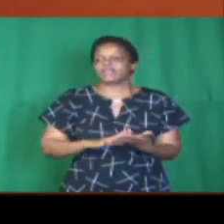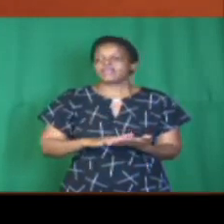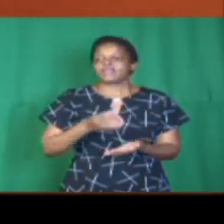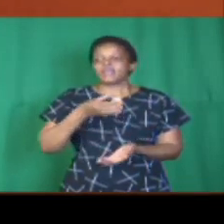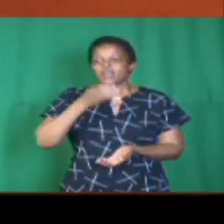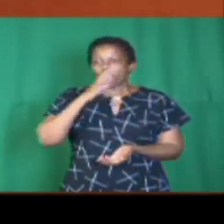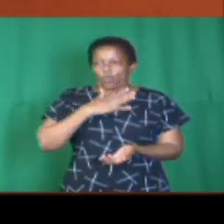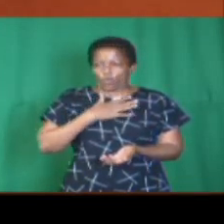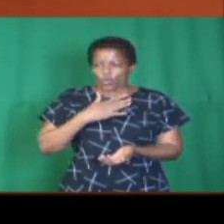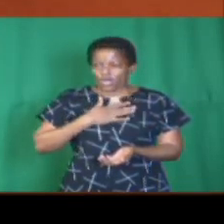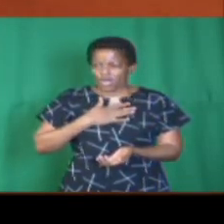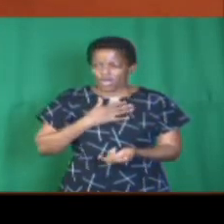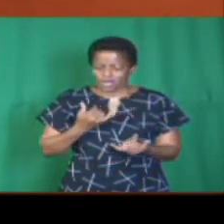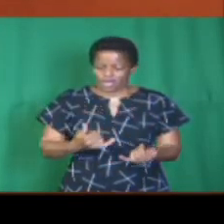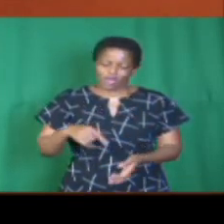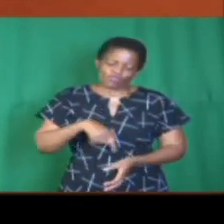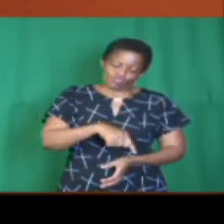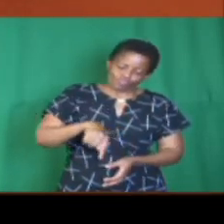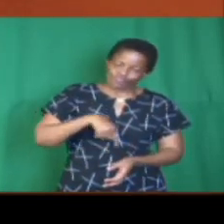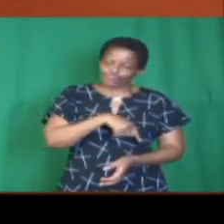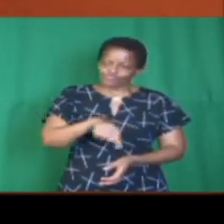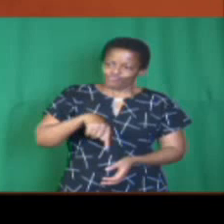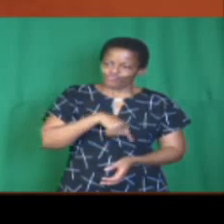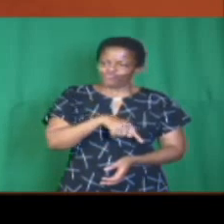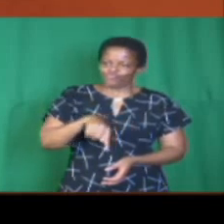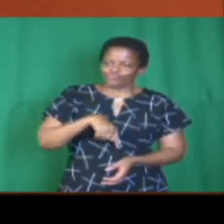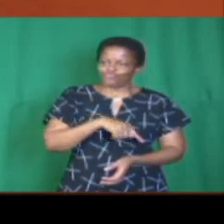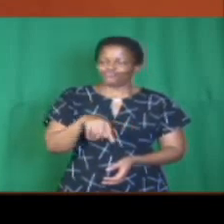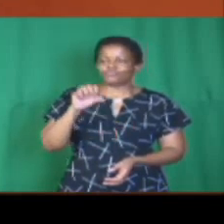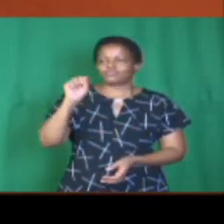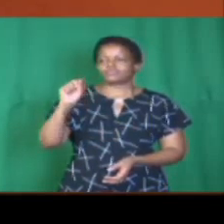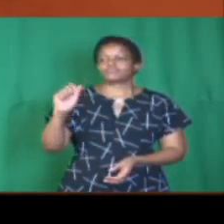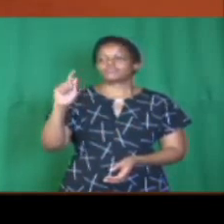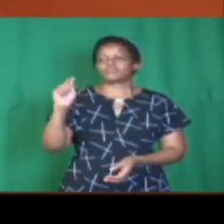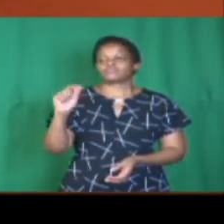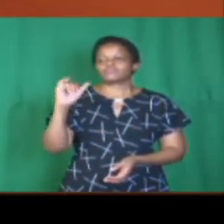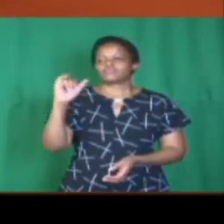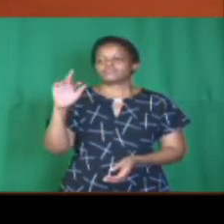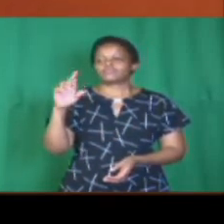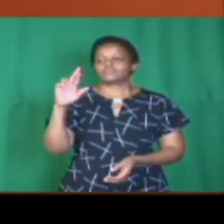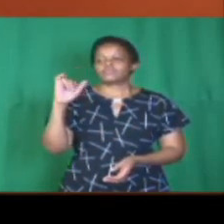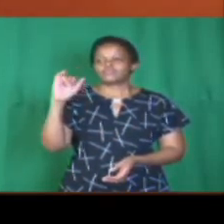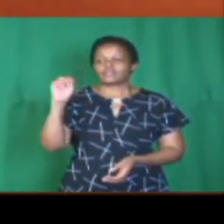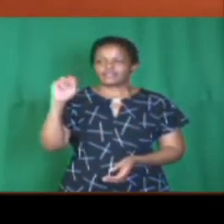our mixture. We are now stirring our mixture, dear learner, the mixture of sand and